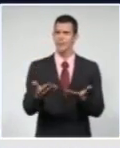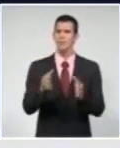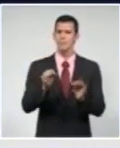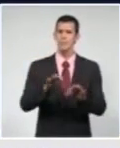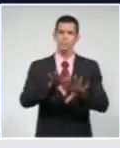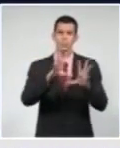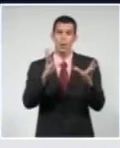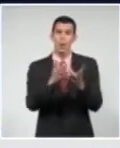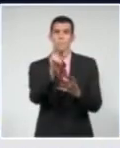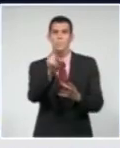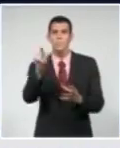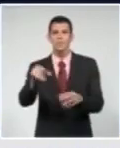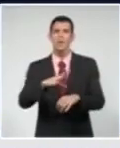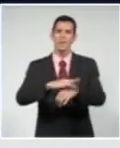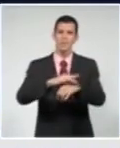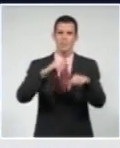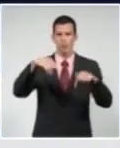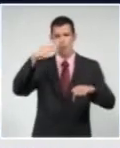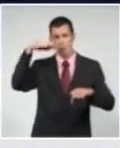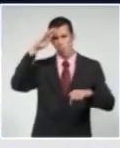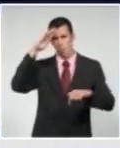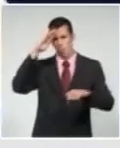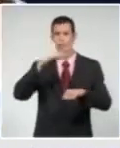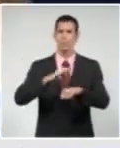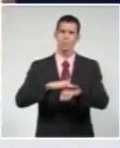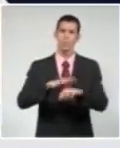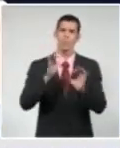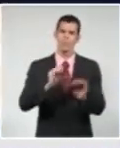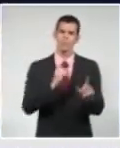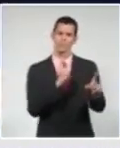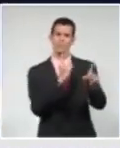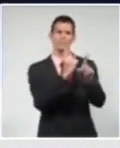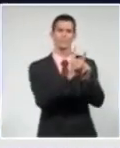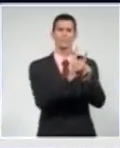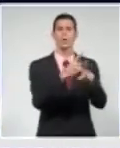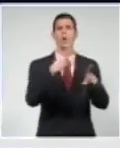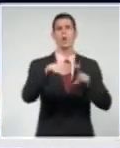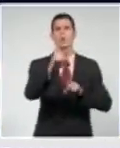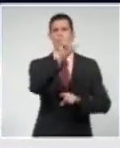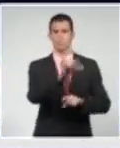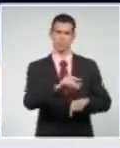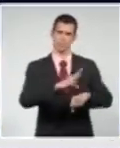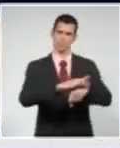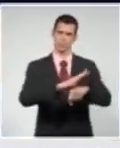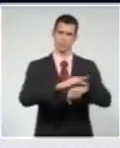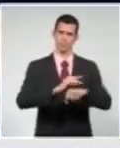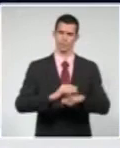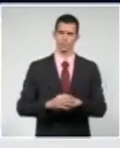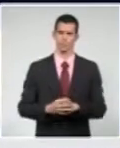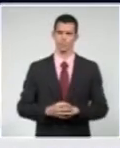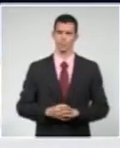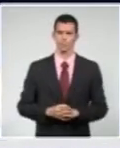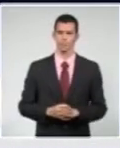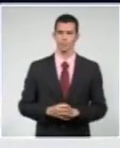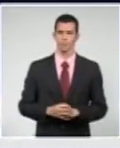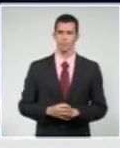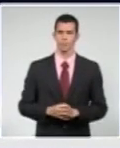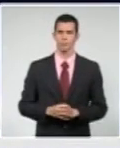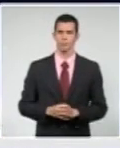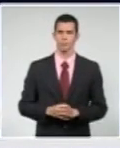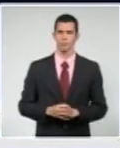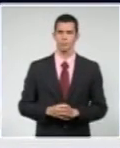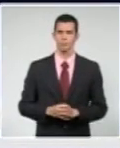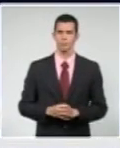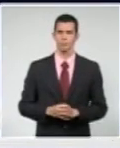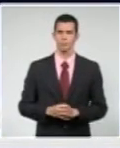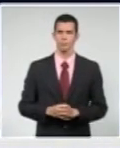3,526 people, or 90.1% of all diagnosed cases in Cuba, had contact with someone